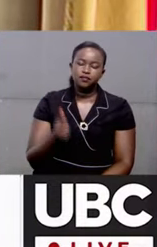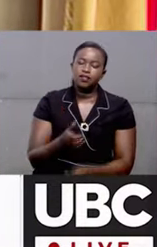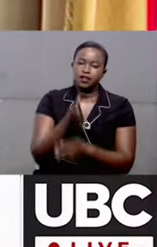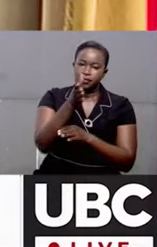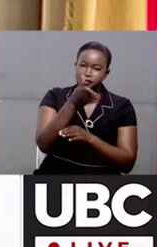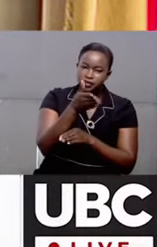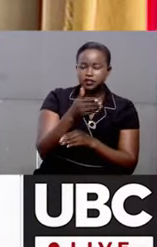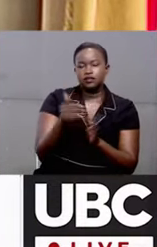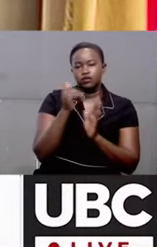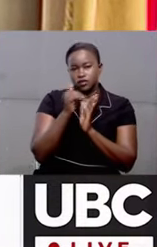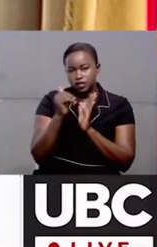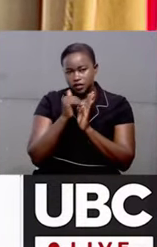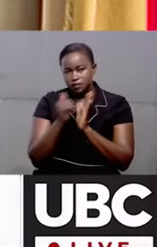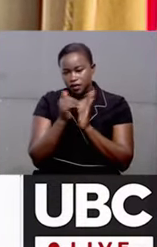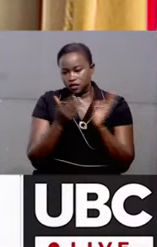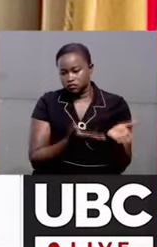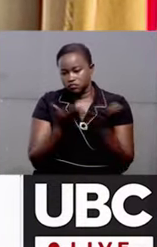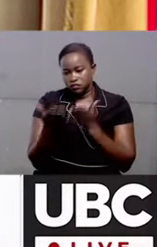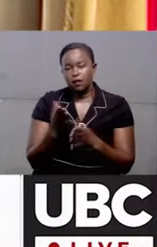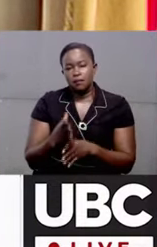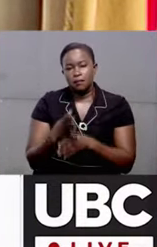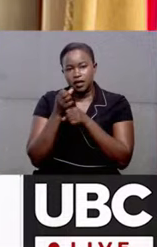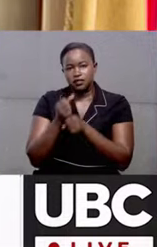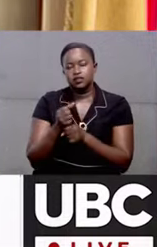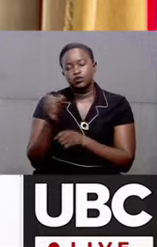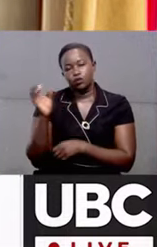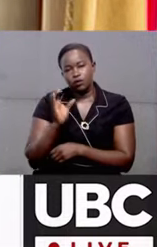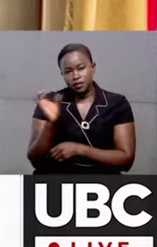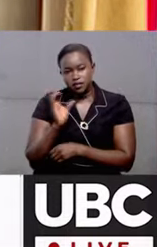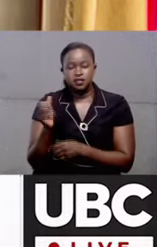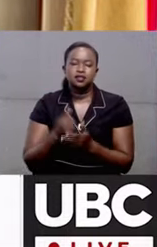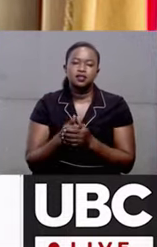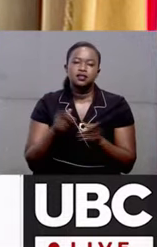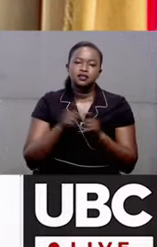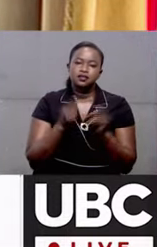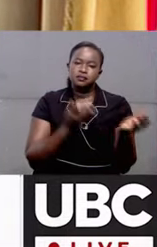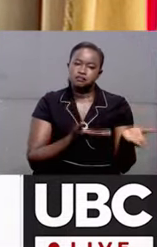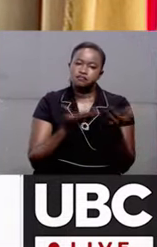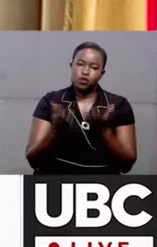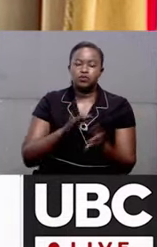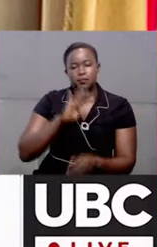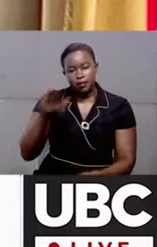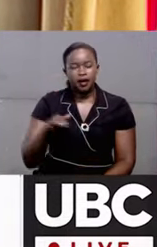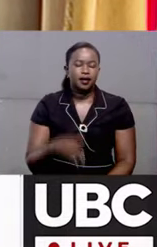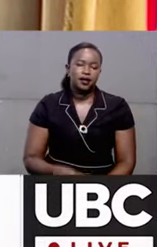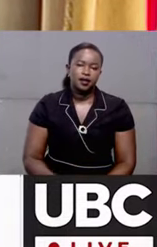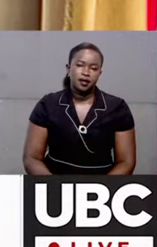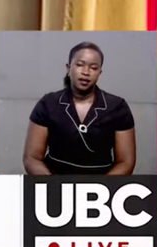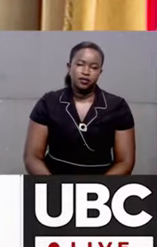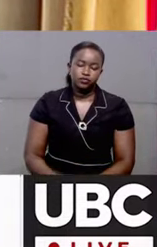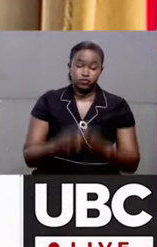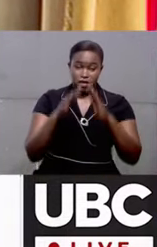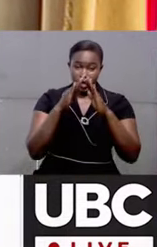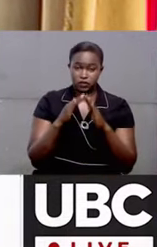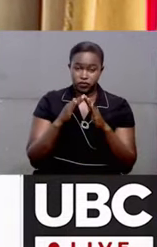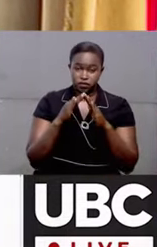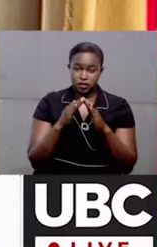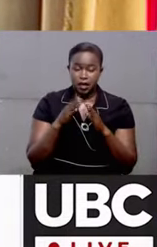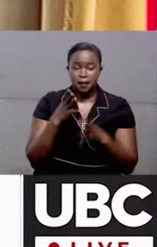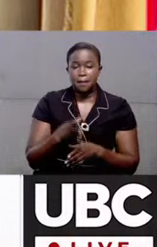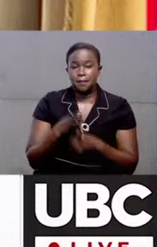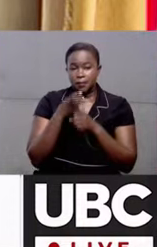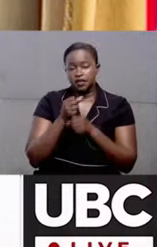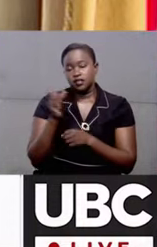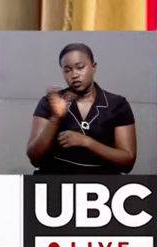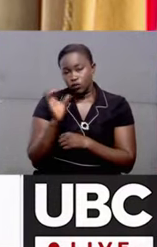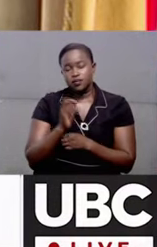ministerial statements to be presented to the budget committee and be brought back to the house. The budget